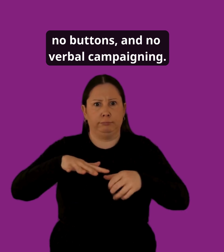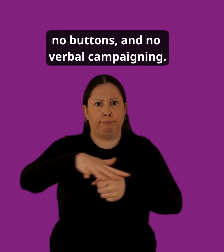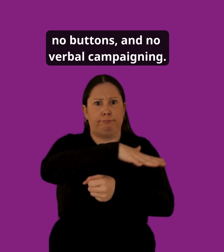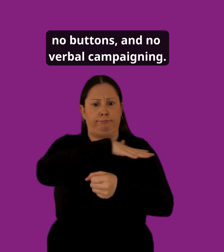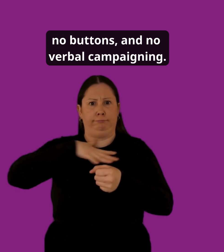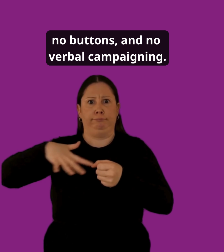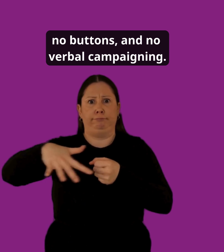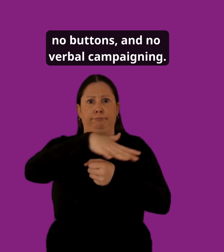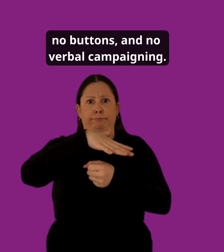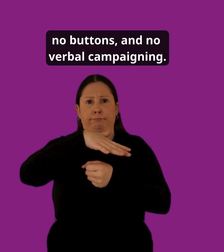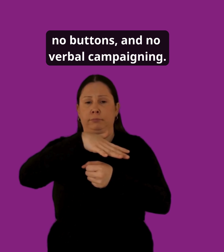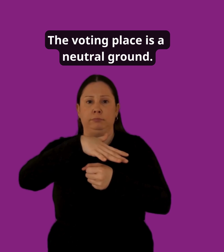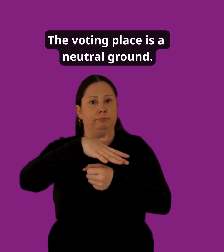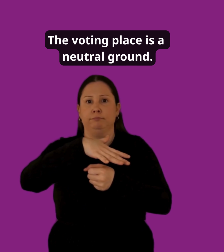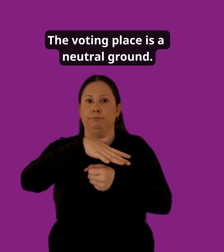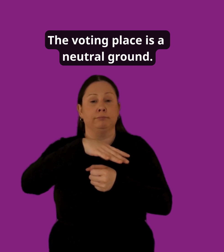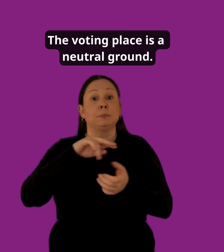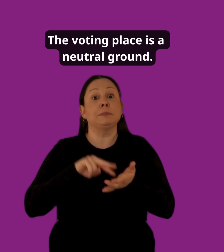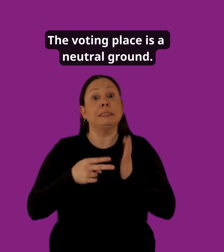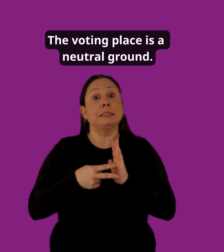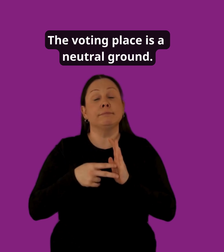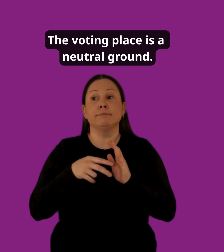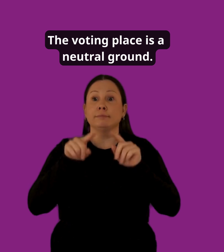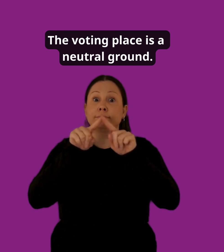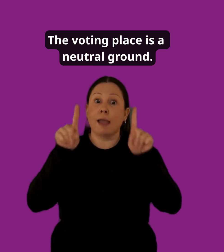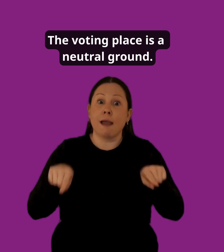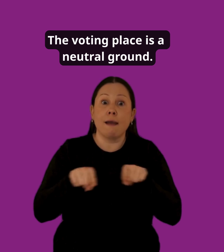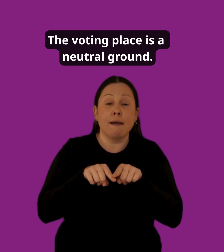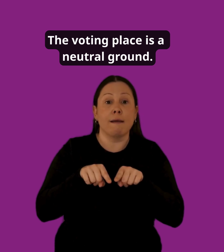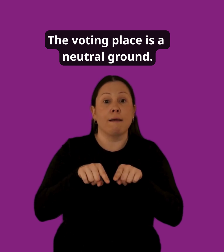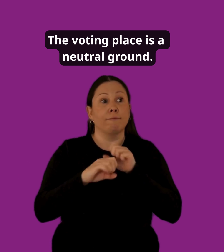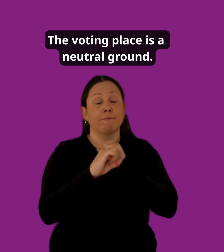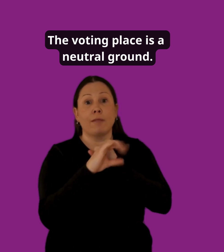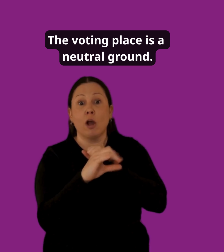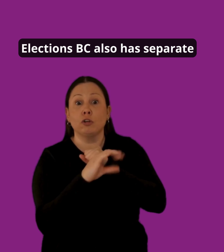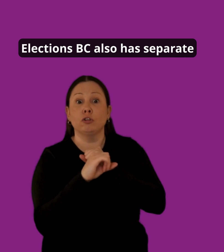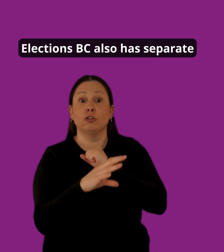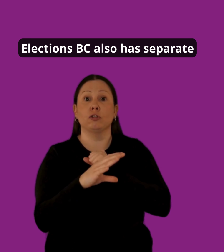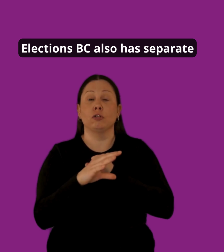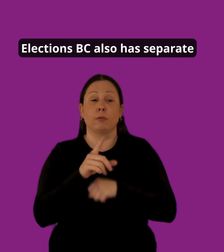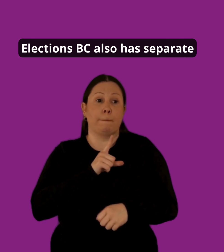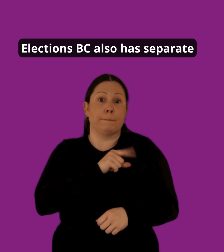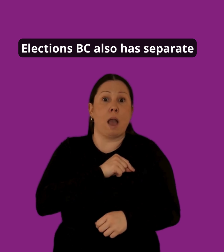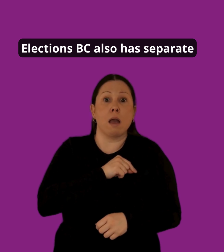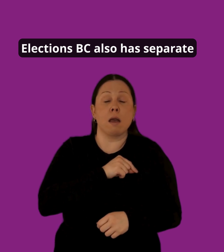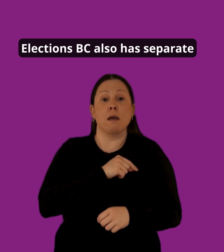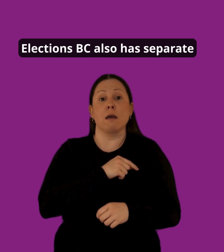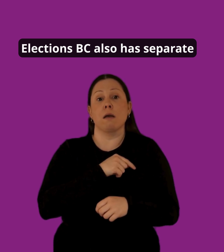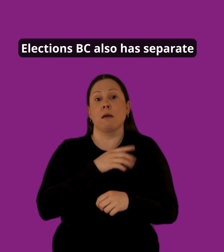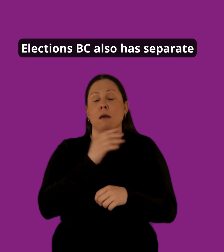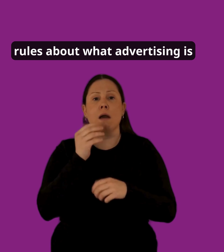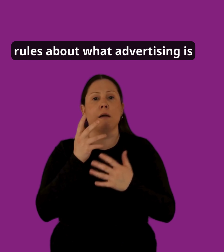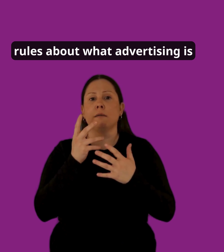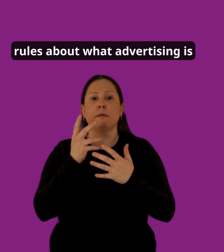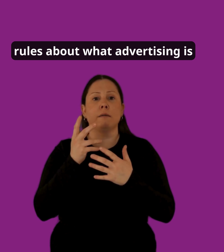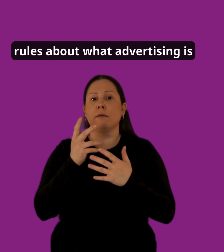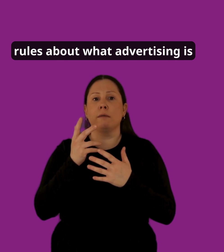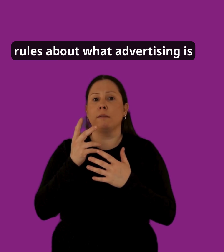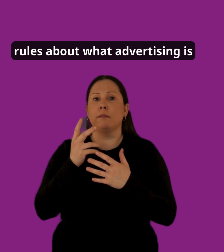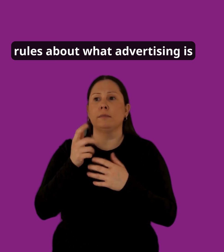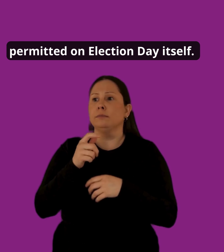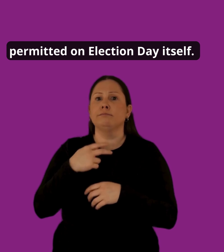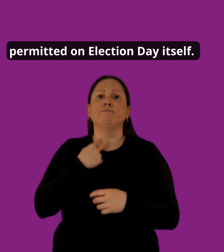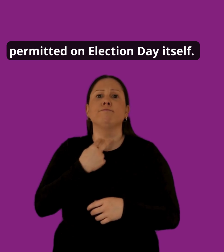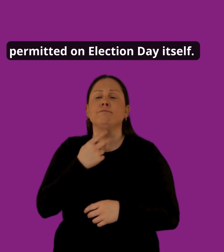no buttons, and no verbal campaigning. The voting place is a neutral ground. Elections BC also has separate rules about